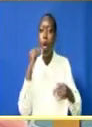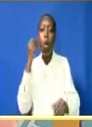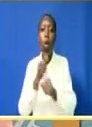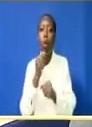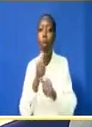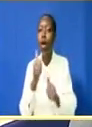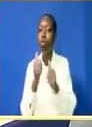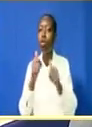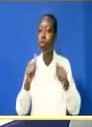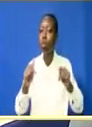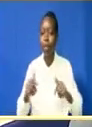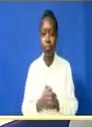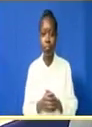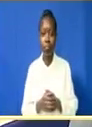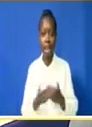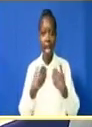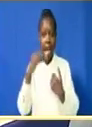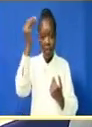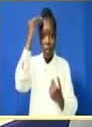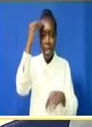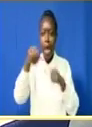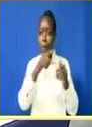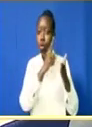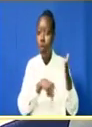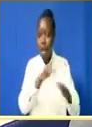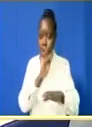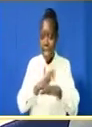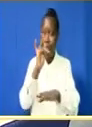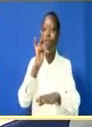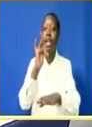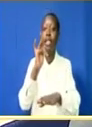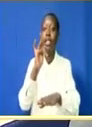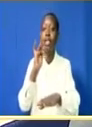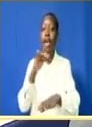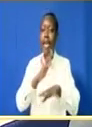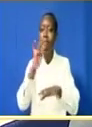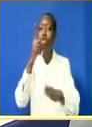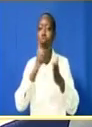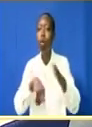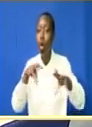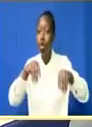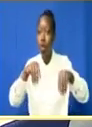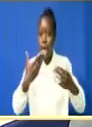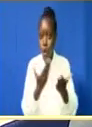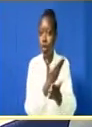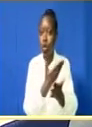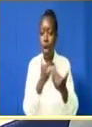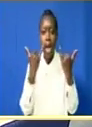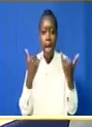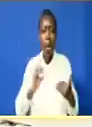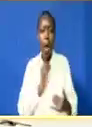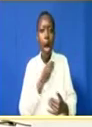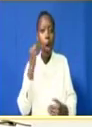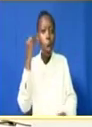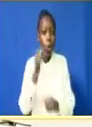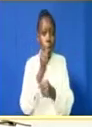today? We have been learning about effects yes. of soil erosion. Yes. So our assignment